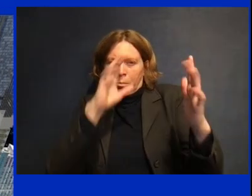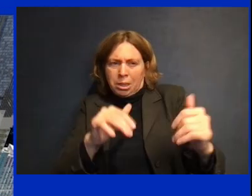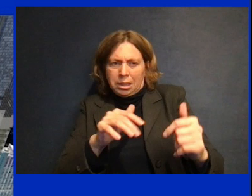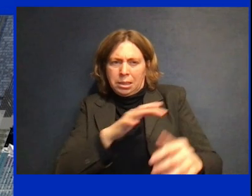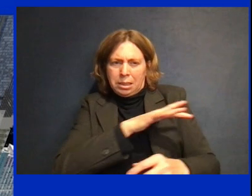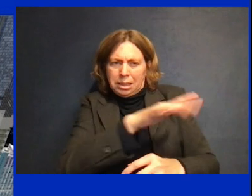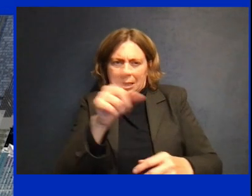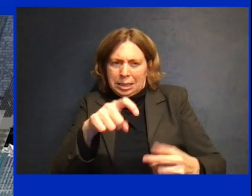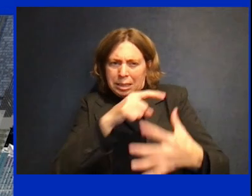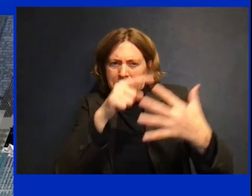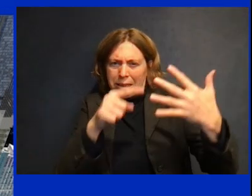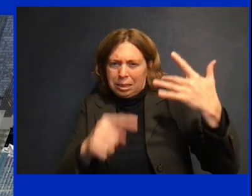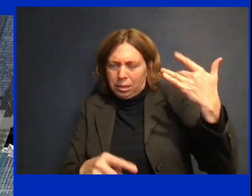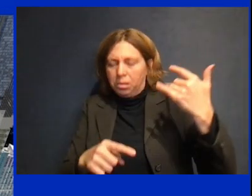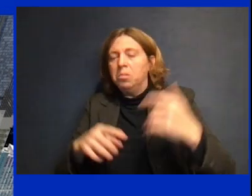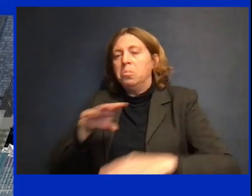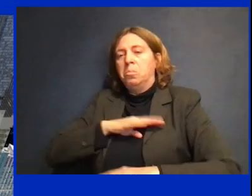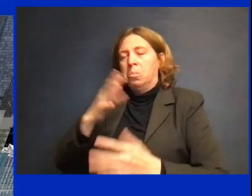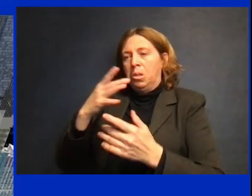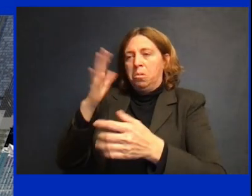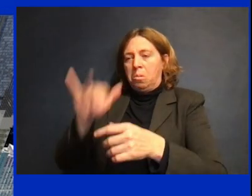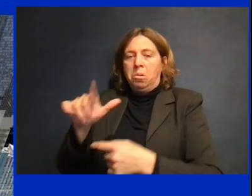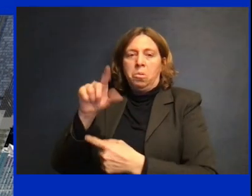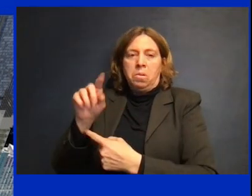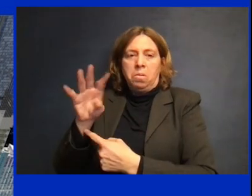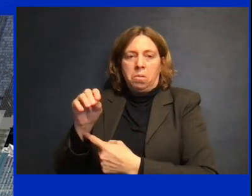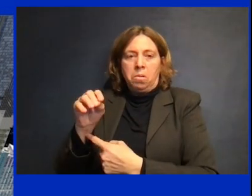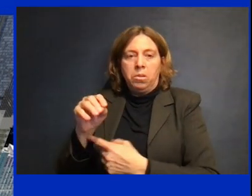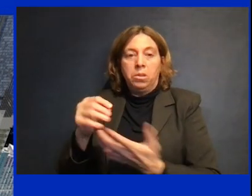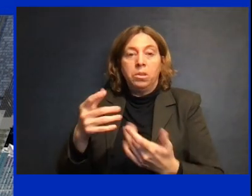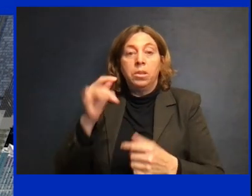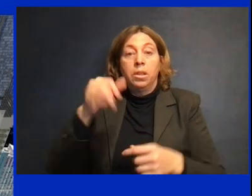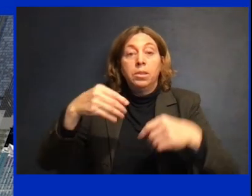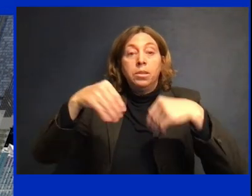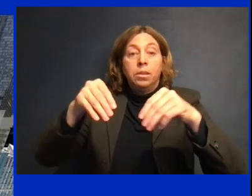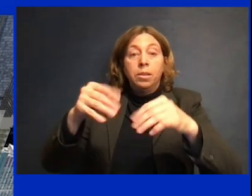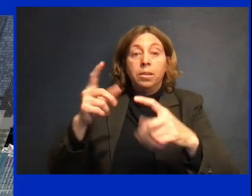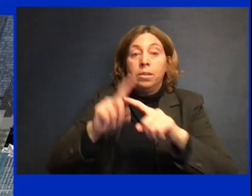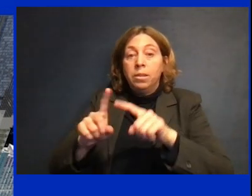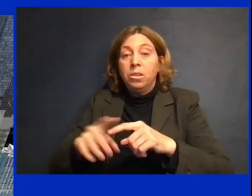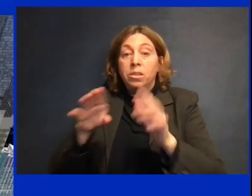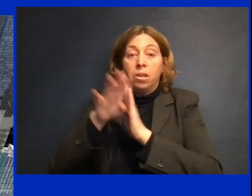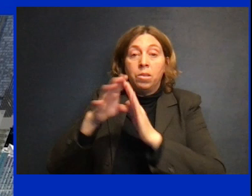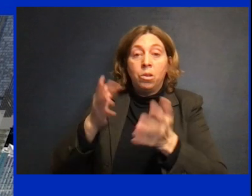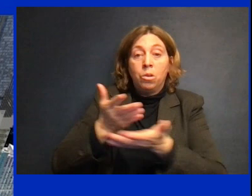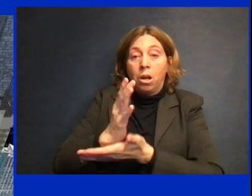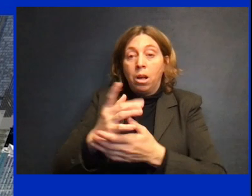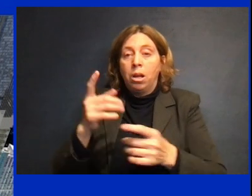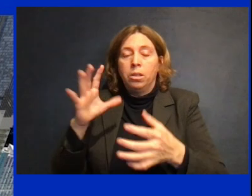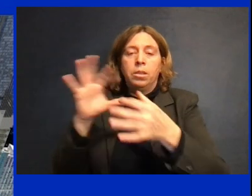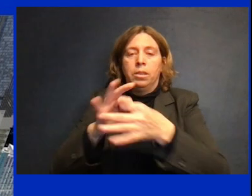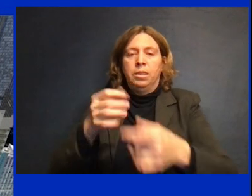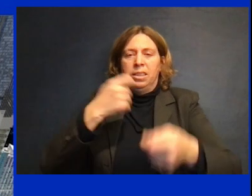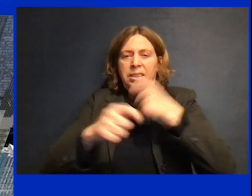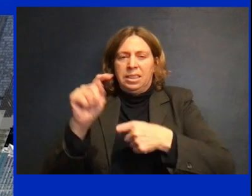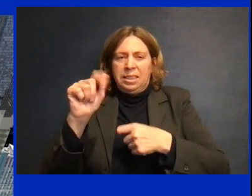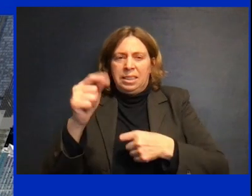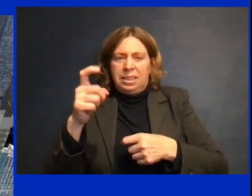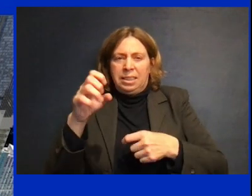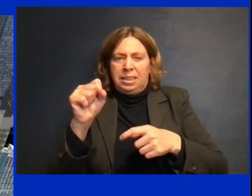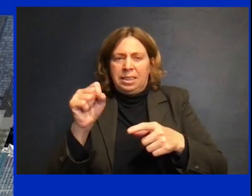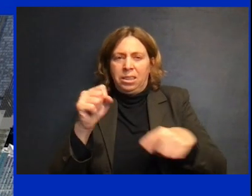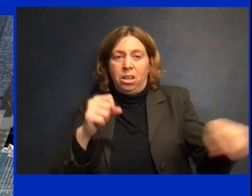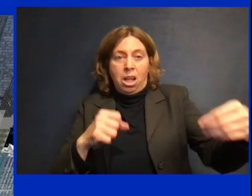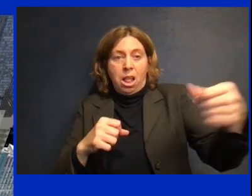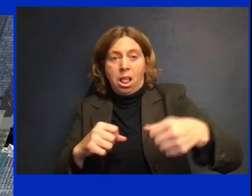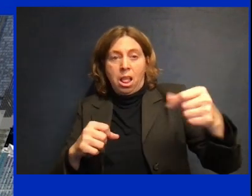be constructed by 2040. The sale of the development rights and payment in lieu of taxes for the 2 commercial office towers